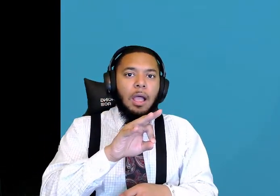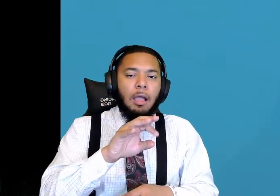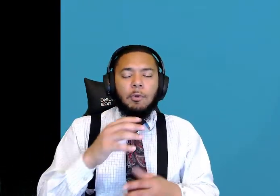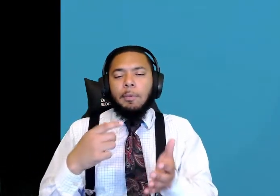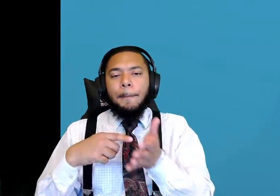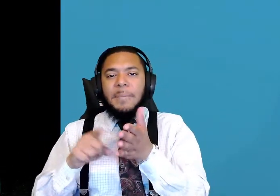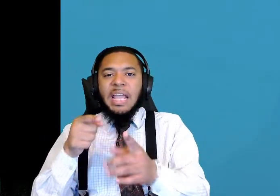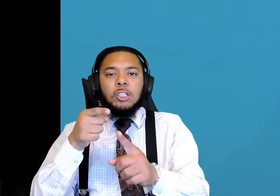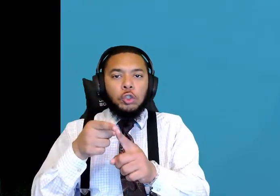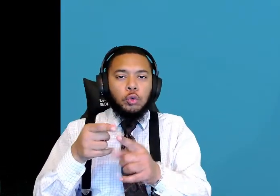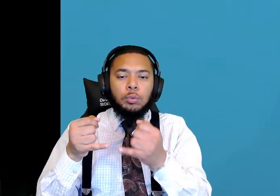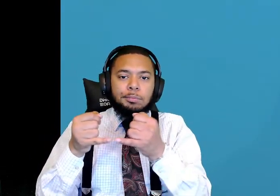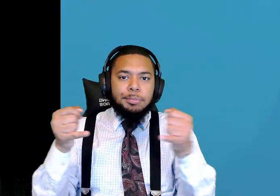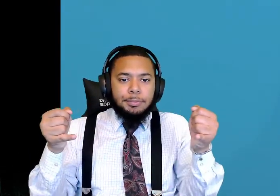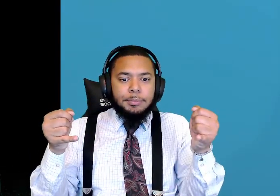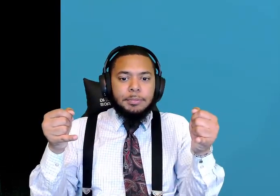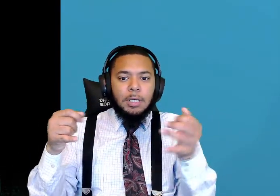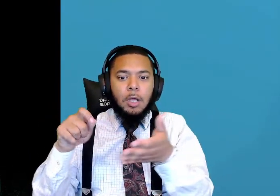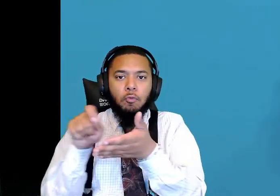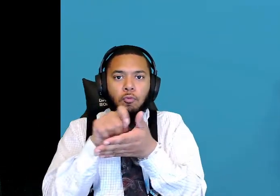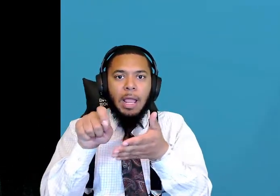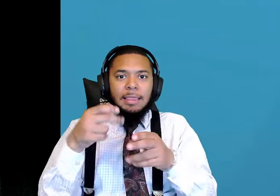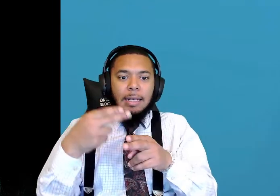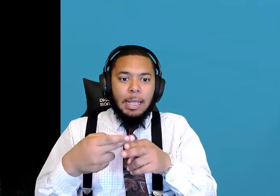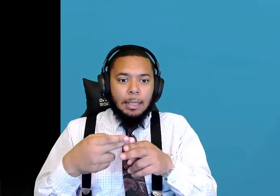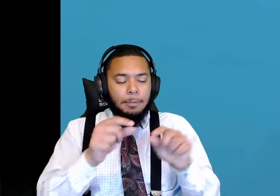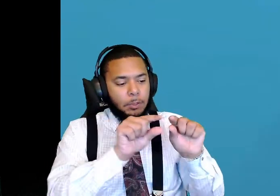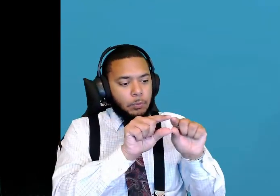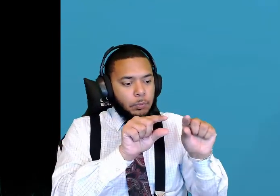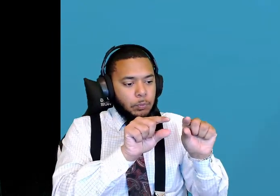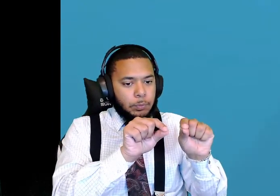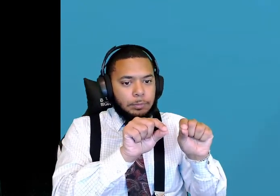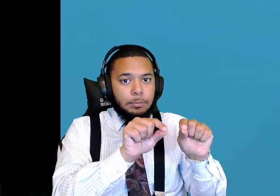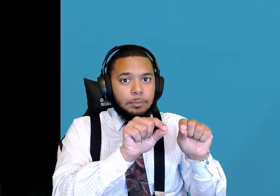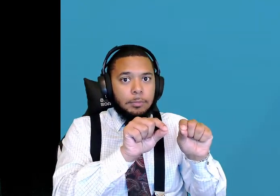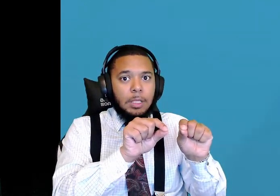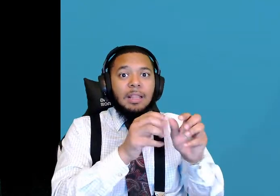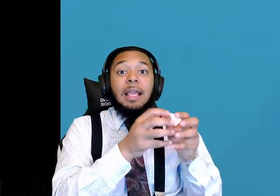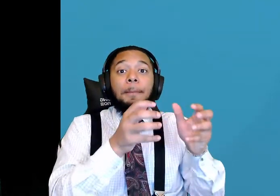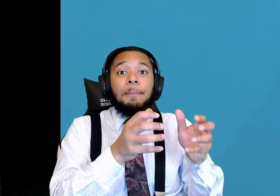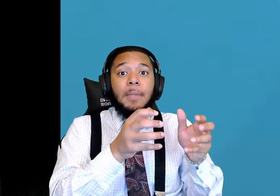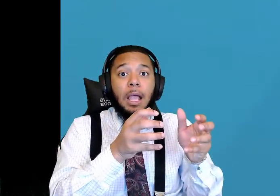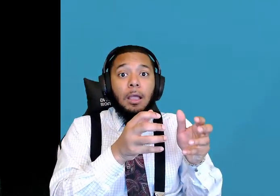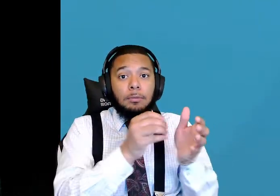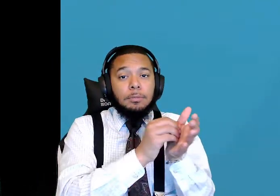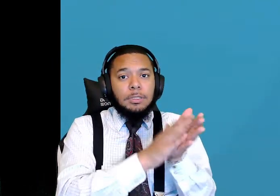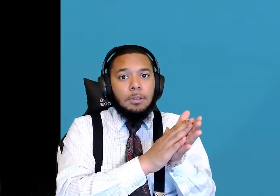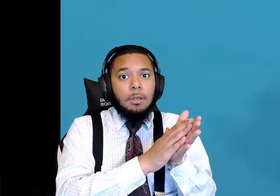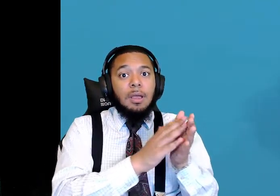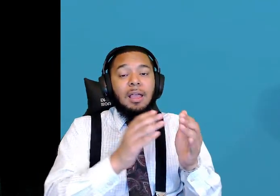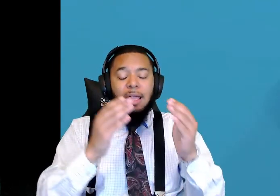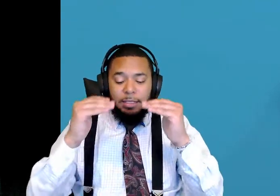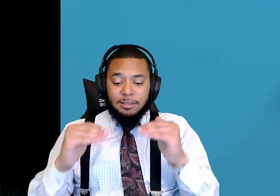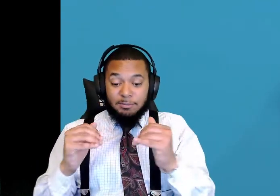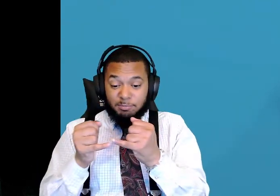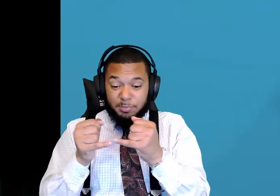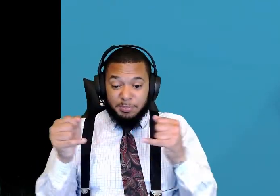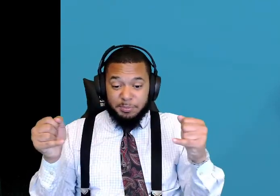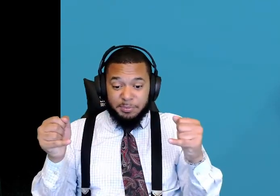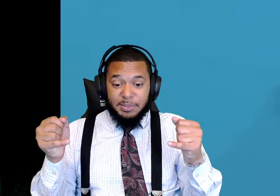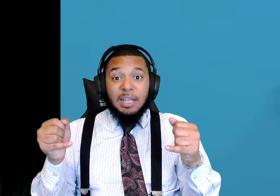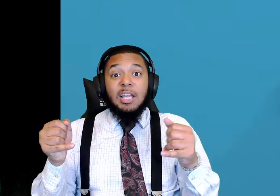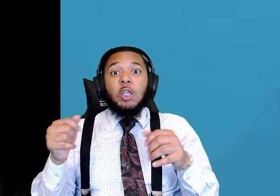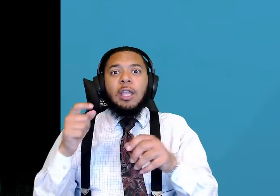You write the amount here. And then, you're not going to believe this, but you actually have to write